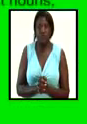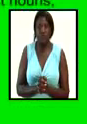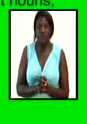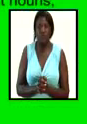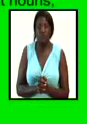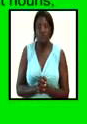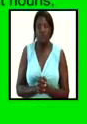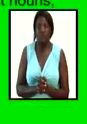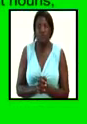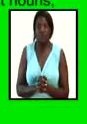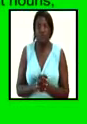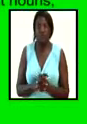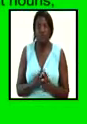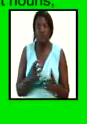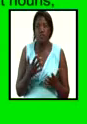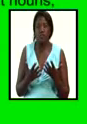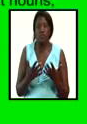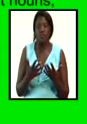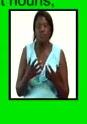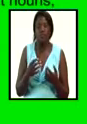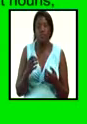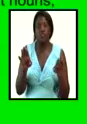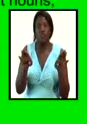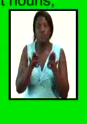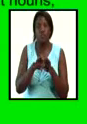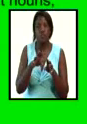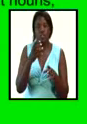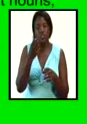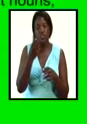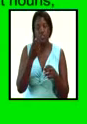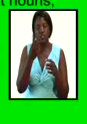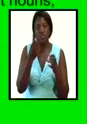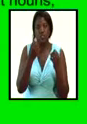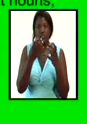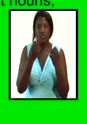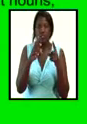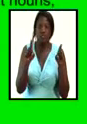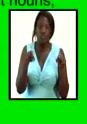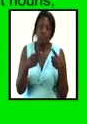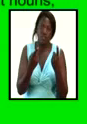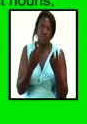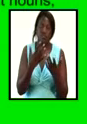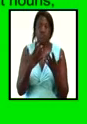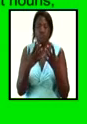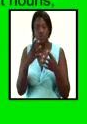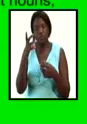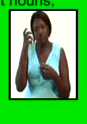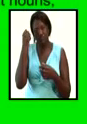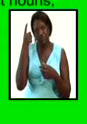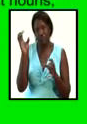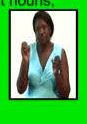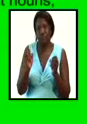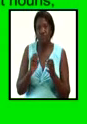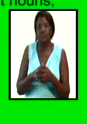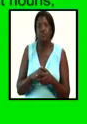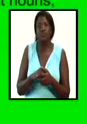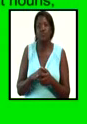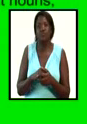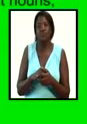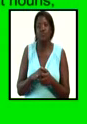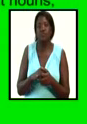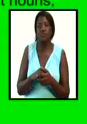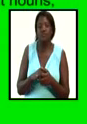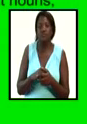Viewers, although the correct use of plural and possessive forms may seem like a minor issue to us, incorrect forms stand out like red